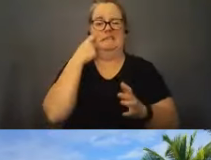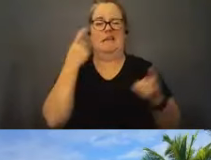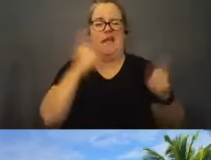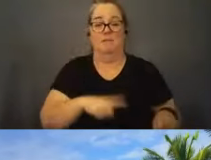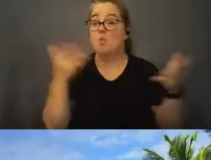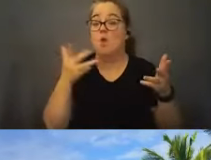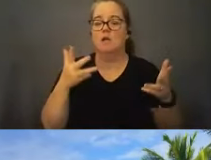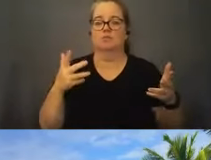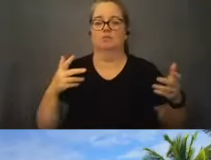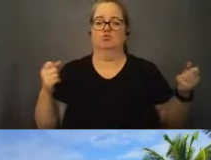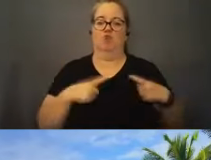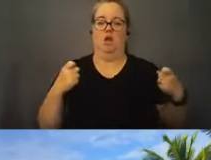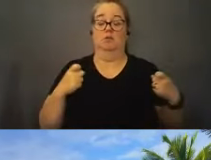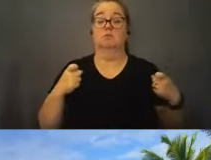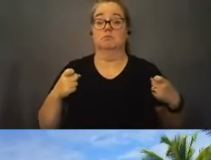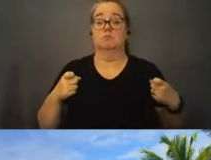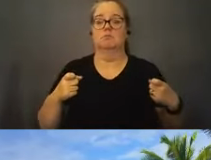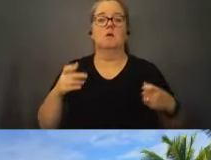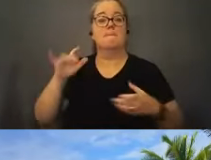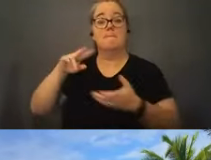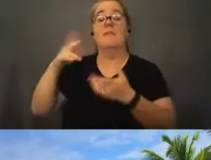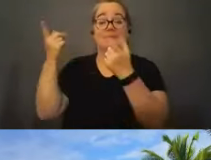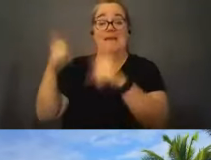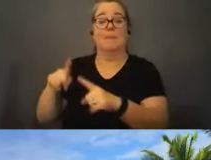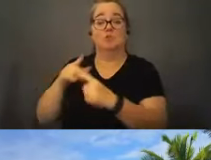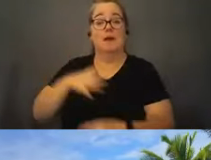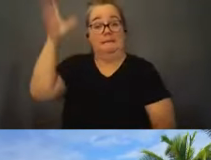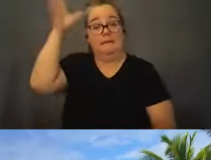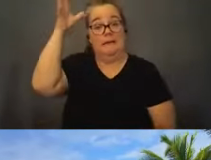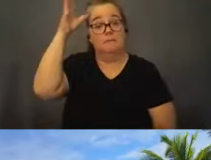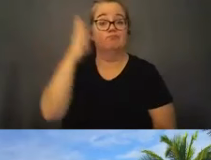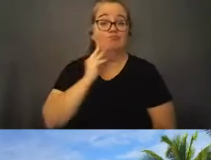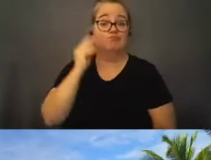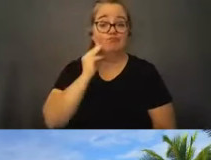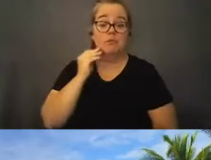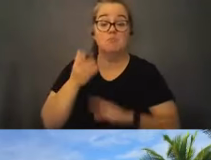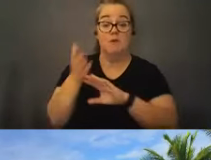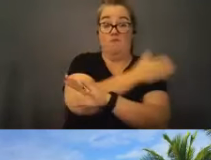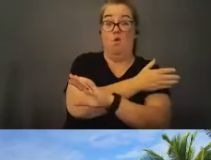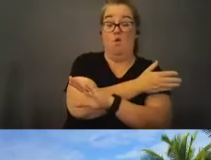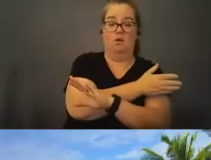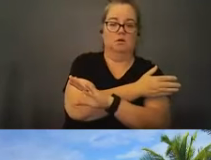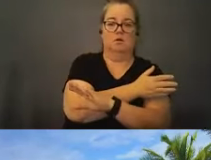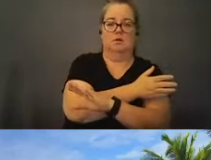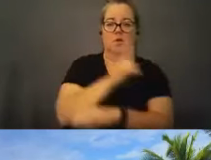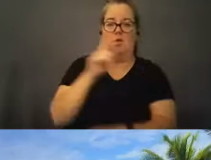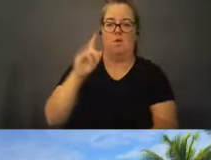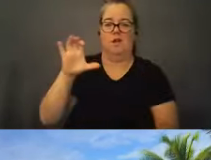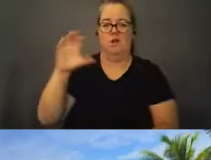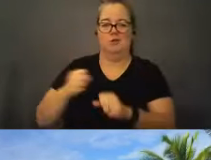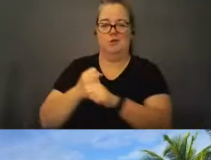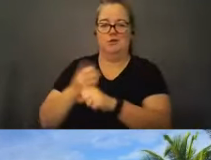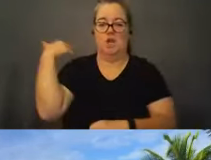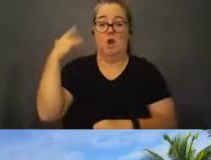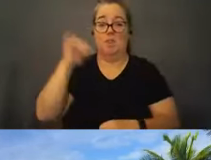has happened to my dad, but before we had these 100 years ago, that person would